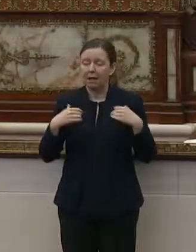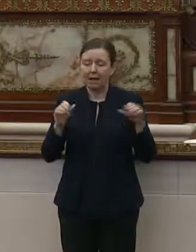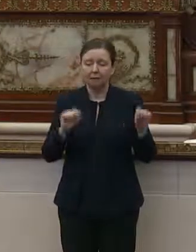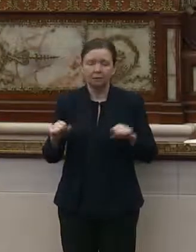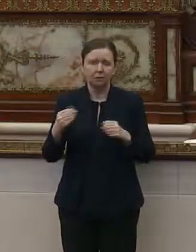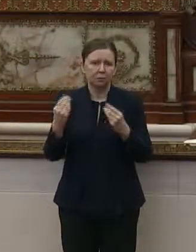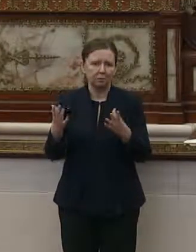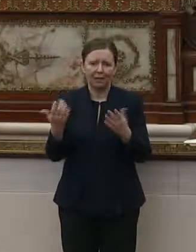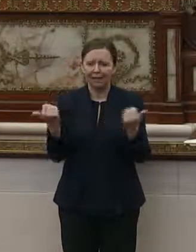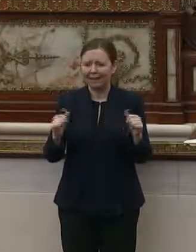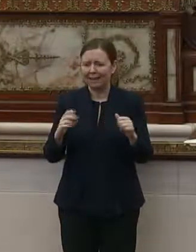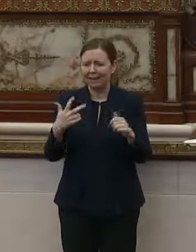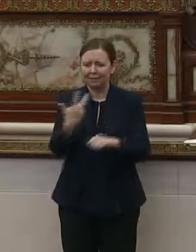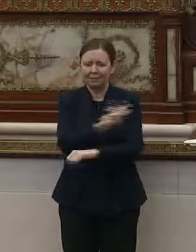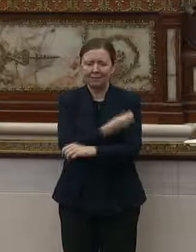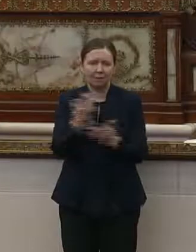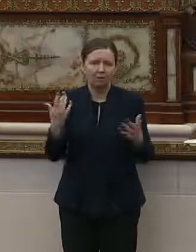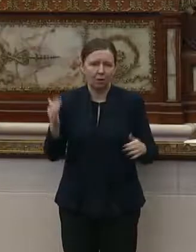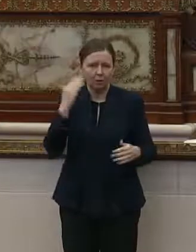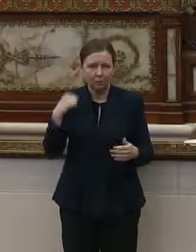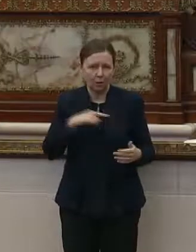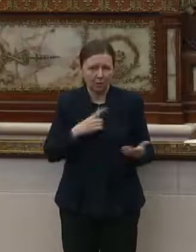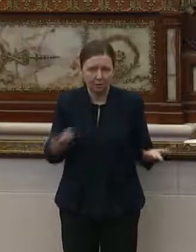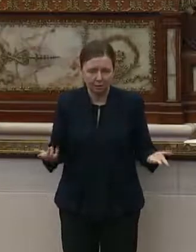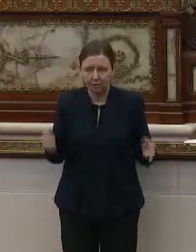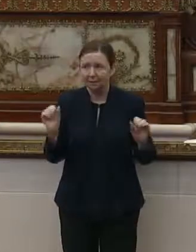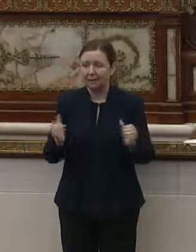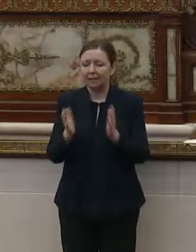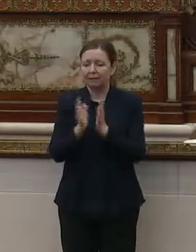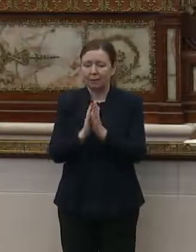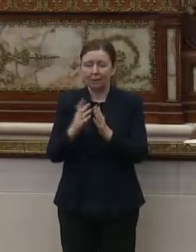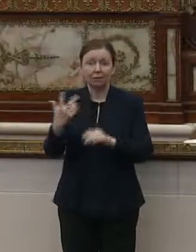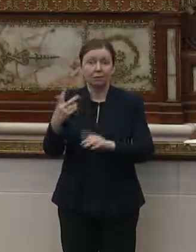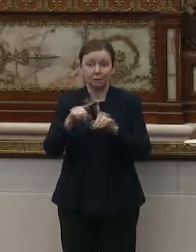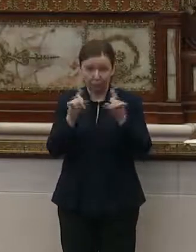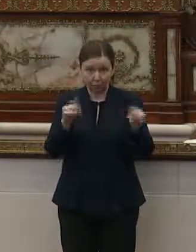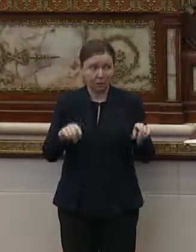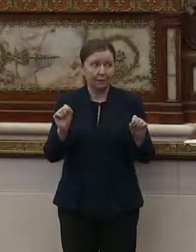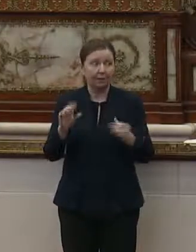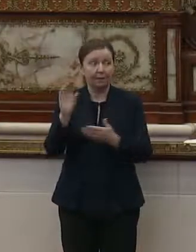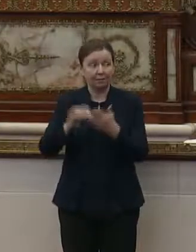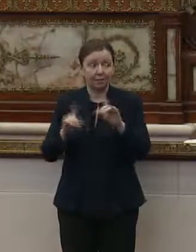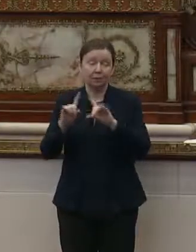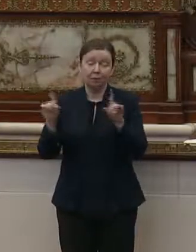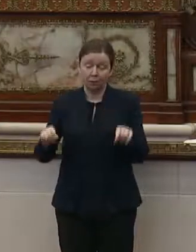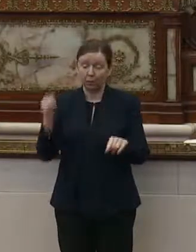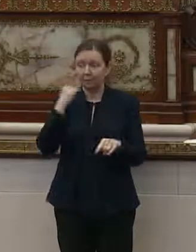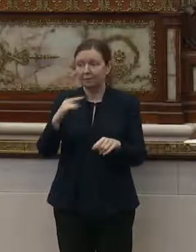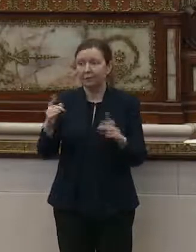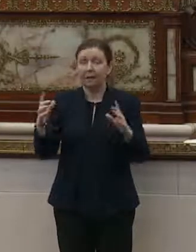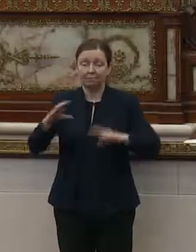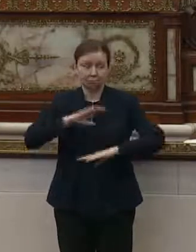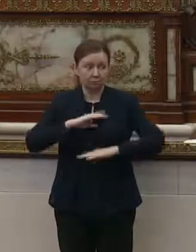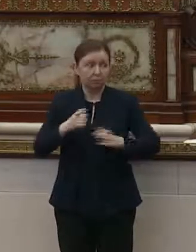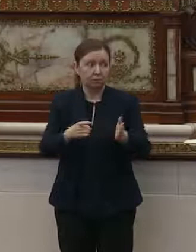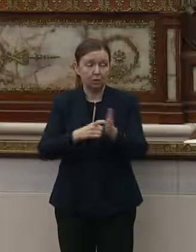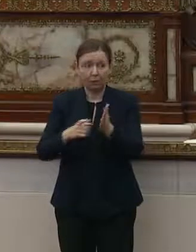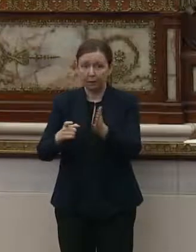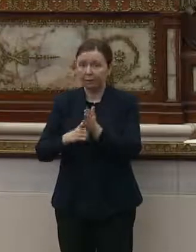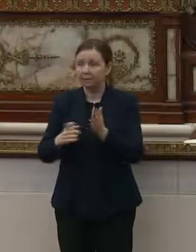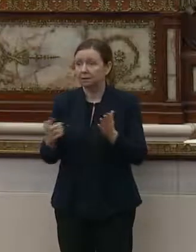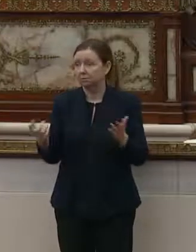any vaccines already knows us. They can request a form and they can fill out the form. And if they meet the requirements,